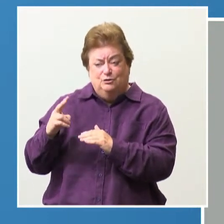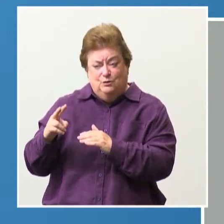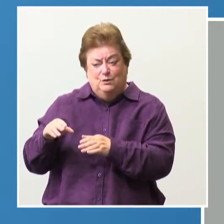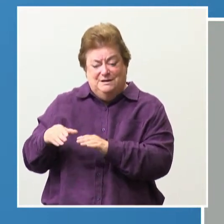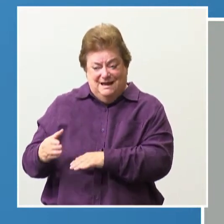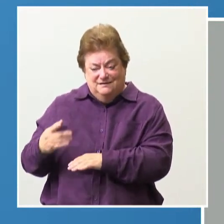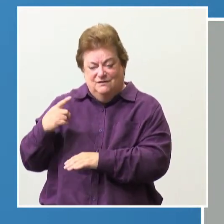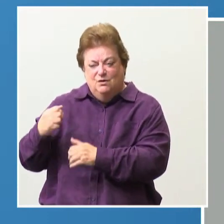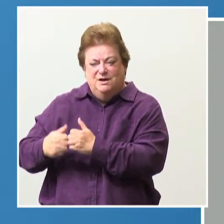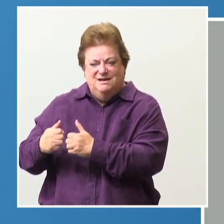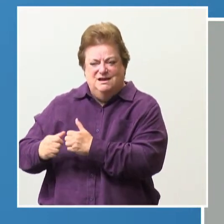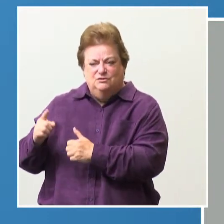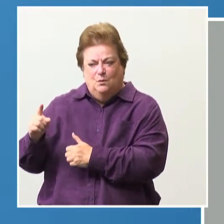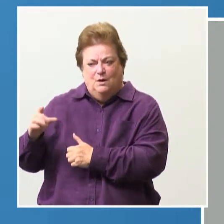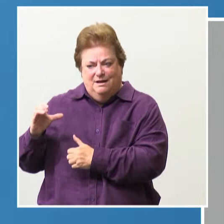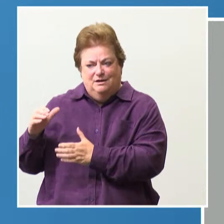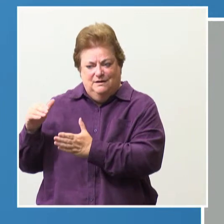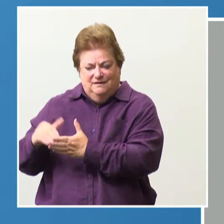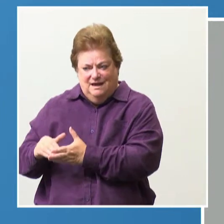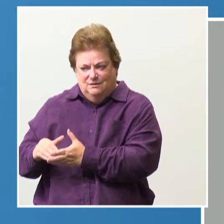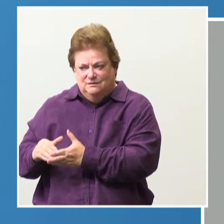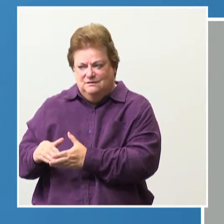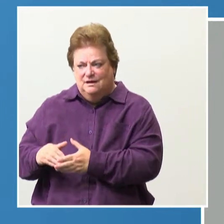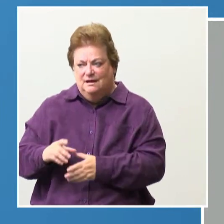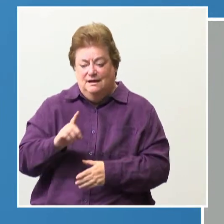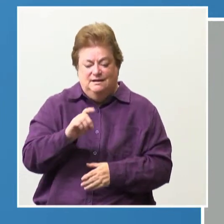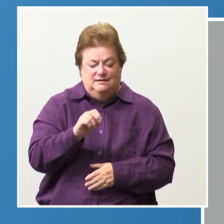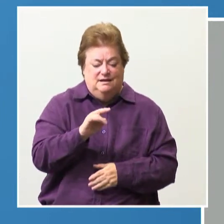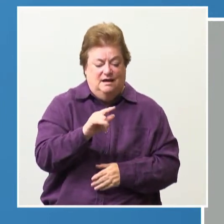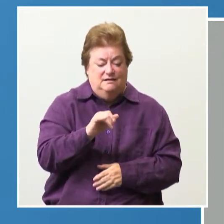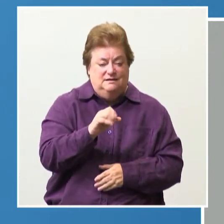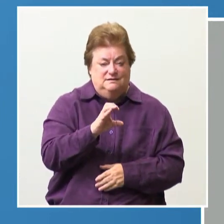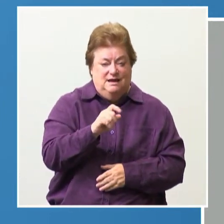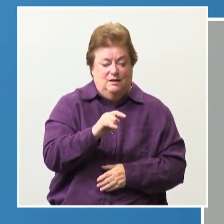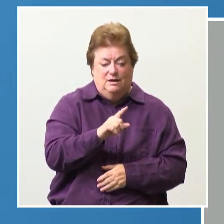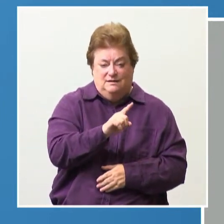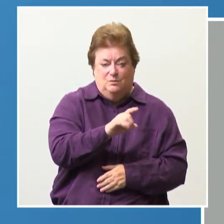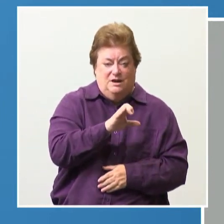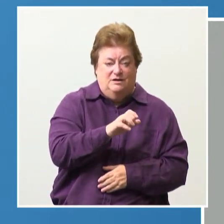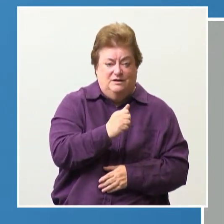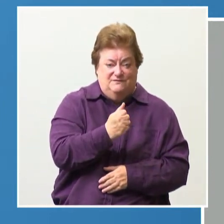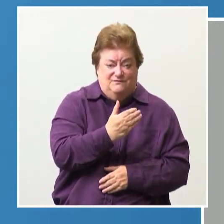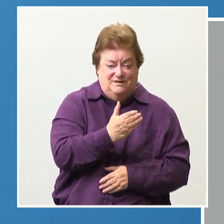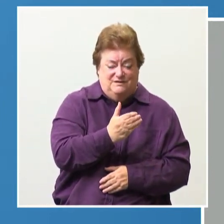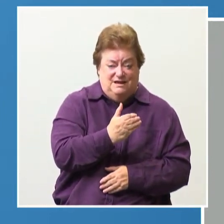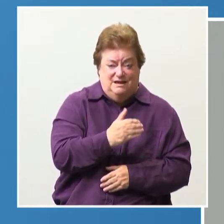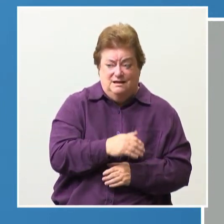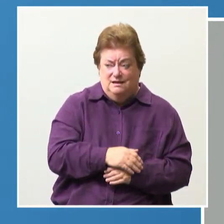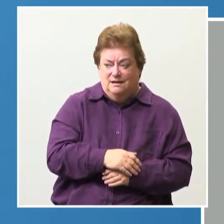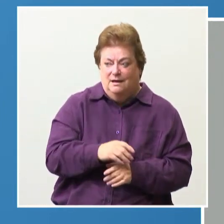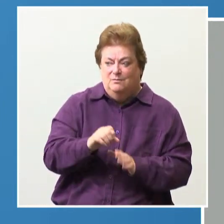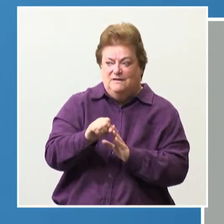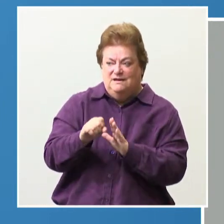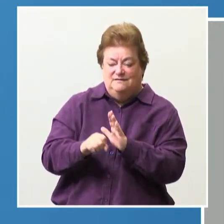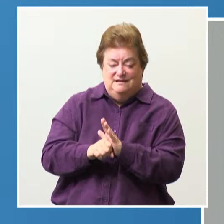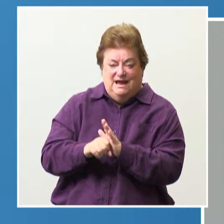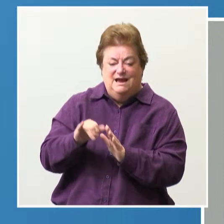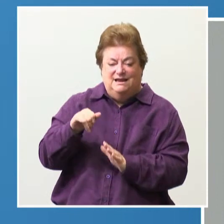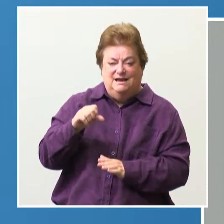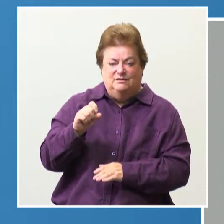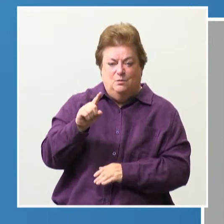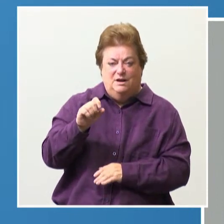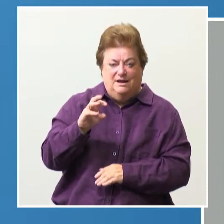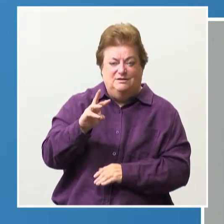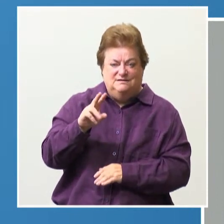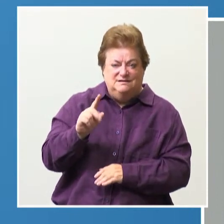100,000 residents, compared to Douglas County at 150, lower than the state at 161,